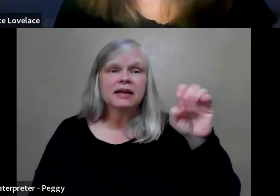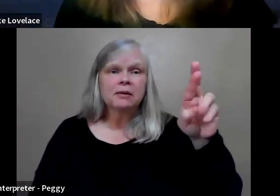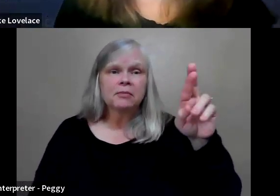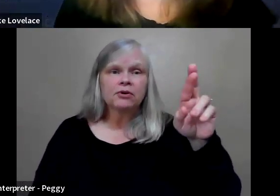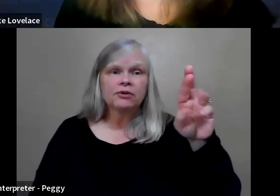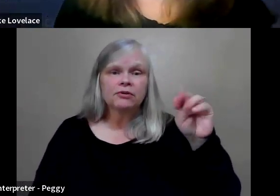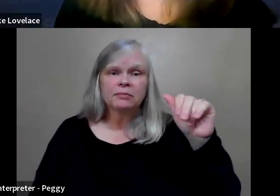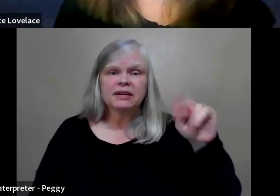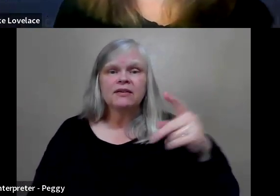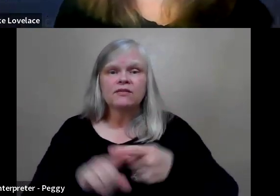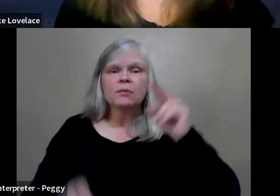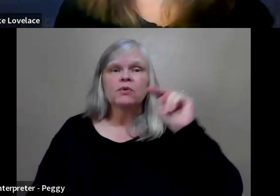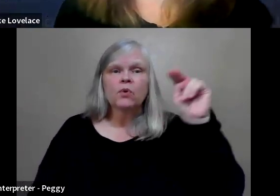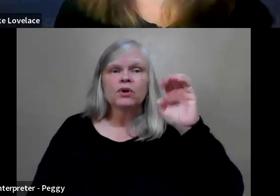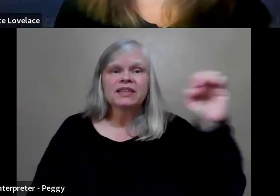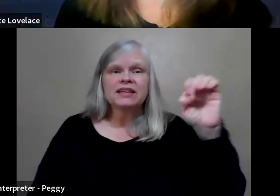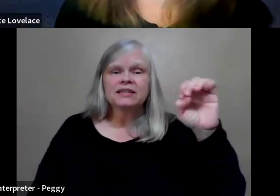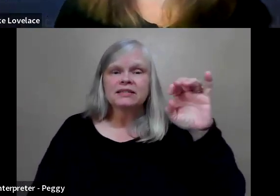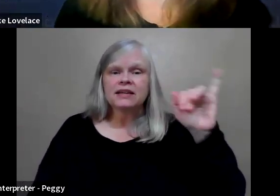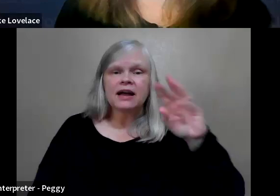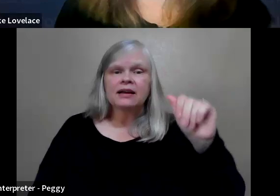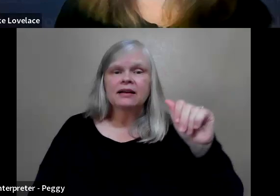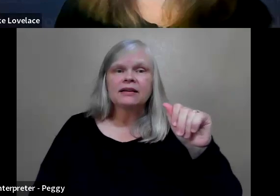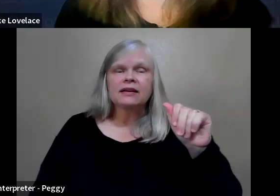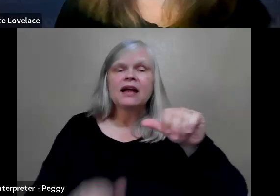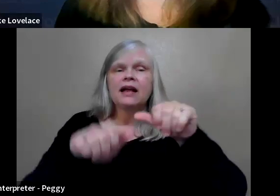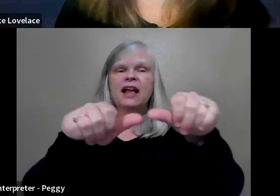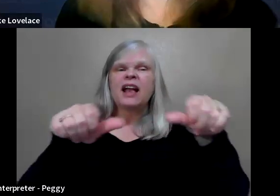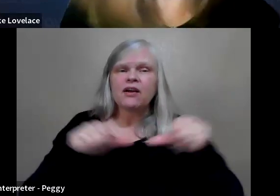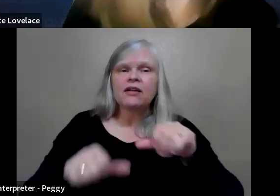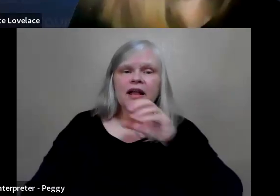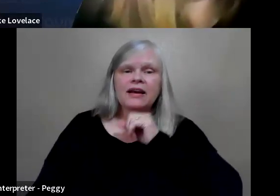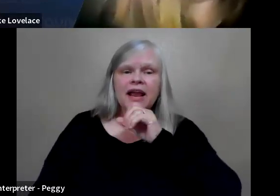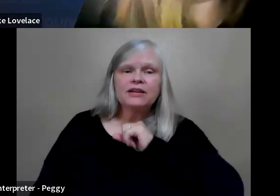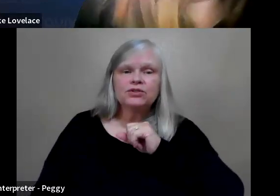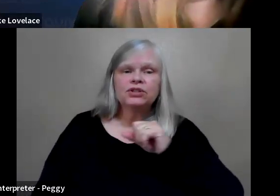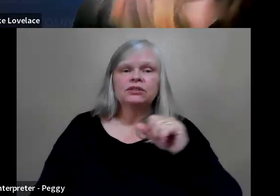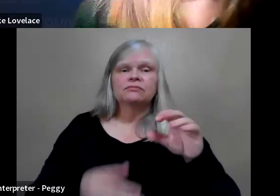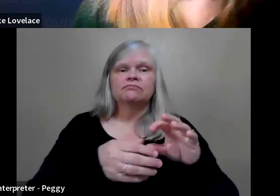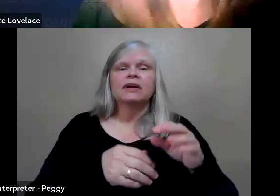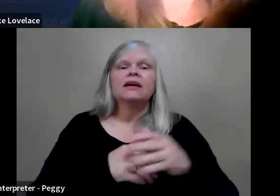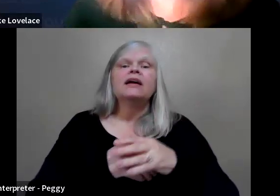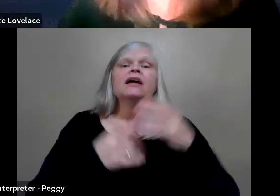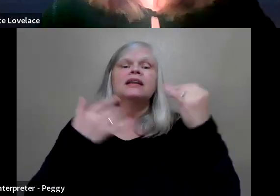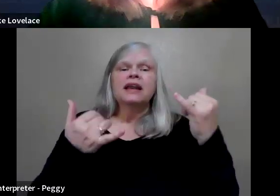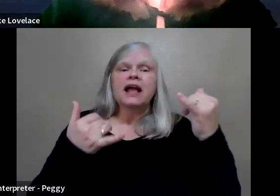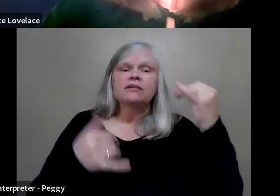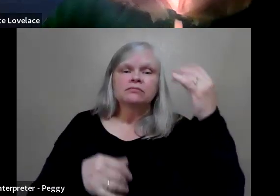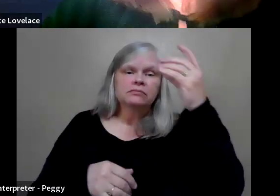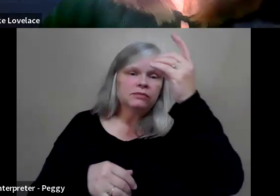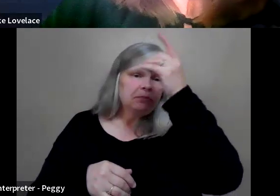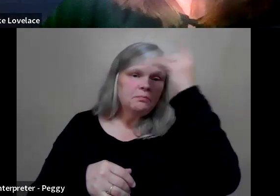on Aging, who is the dementia-friendly state coordinator in Iowa, to give us